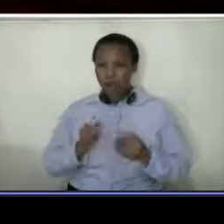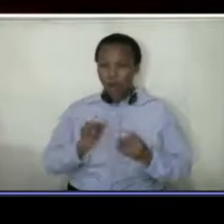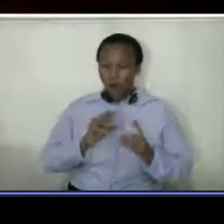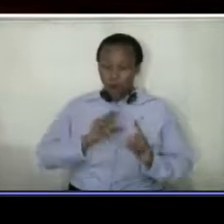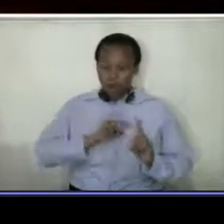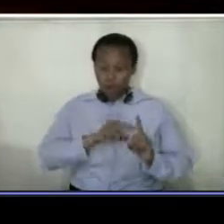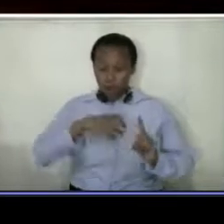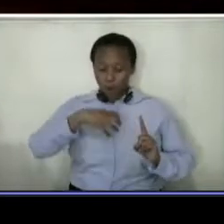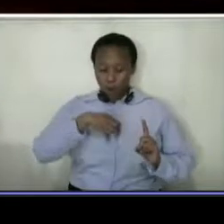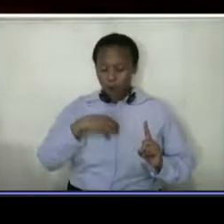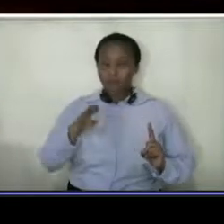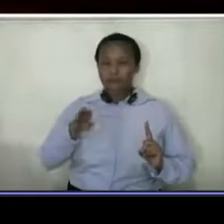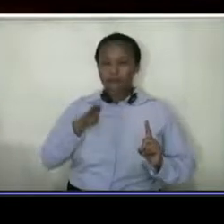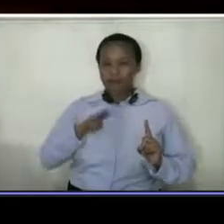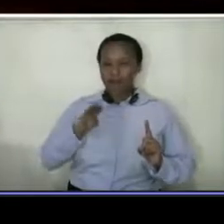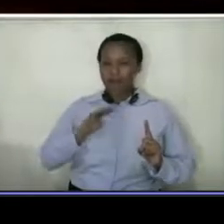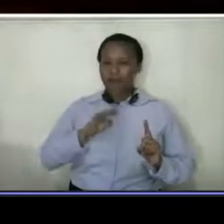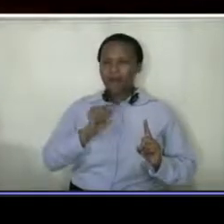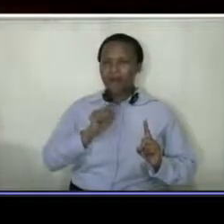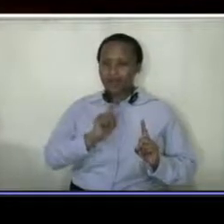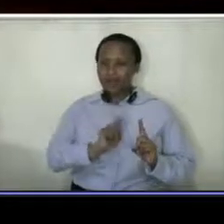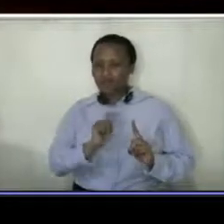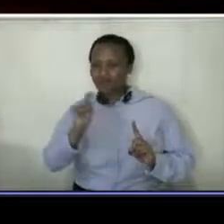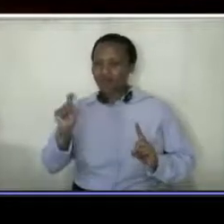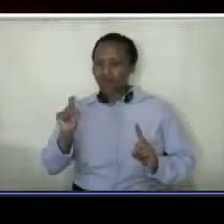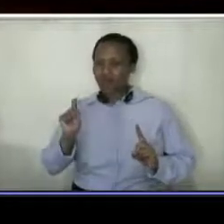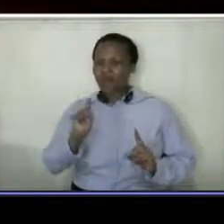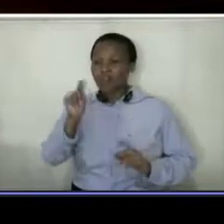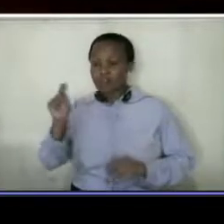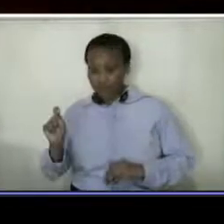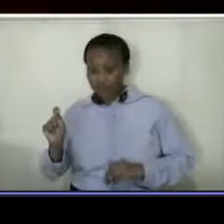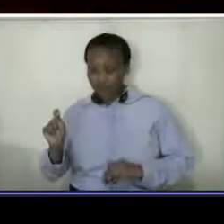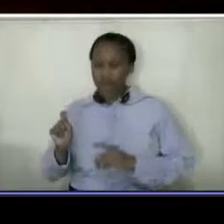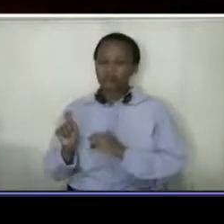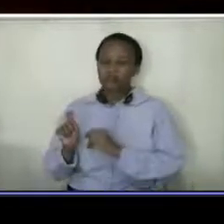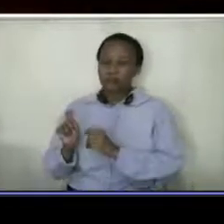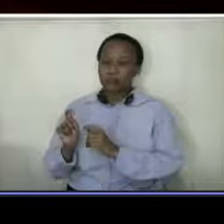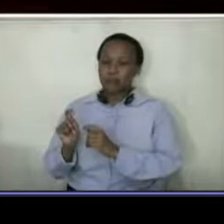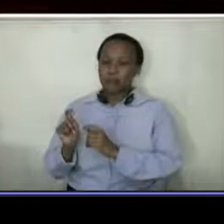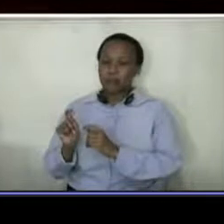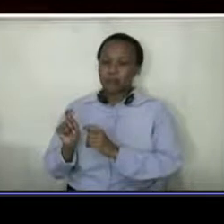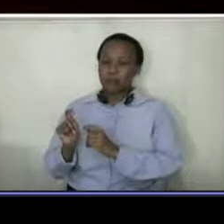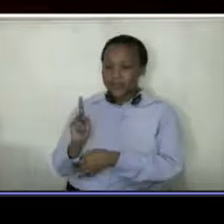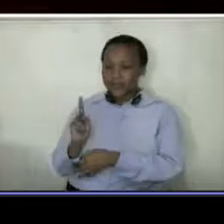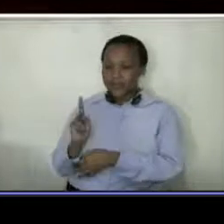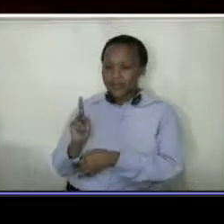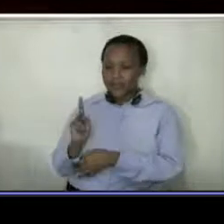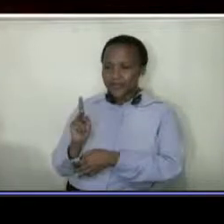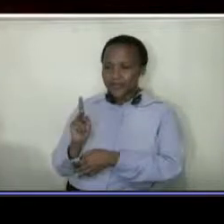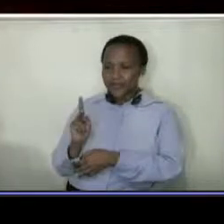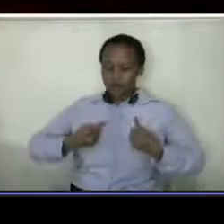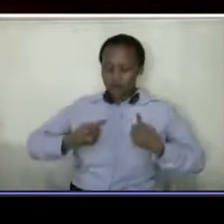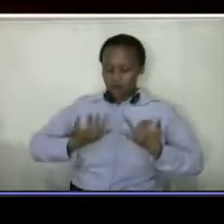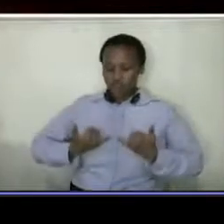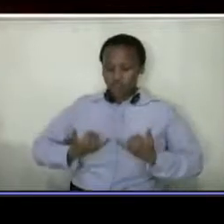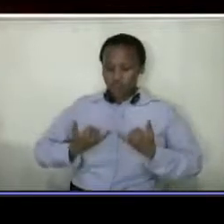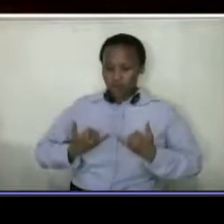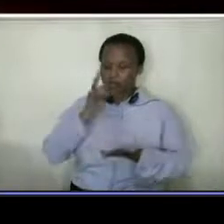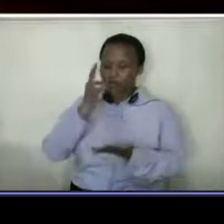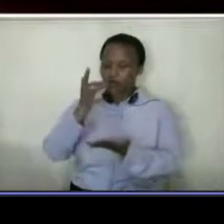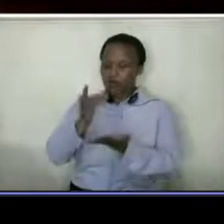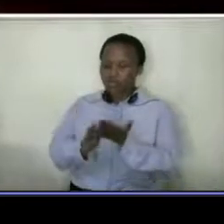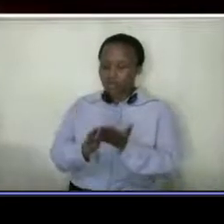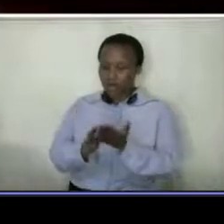ukuthi sisho kona ukuthi asivumelani nale nkulumo esikhuluma namhlanje Somlomo, siyacela ukuthi